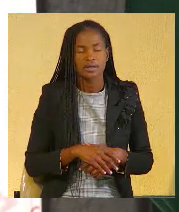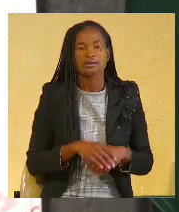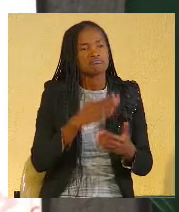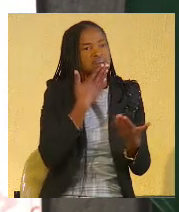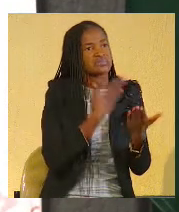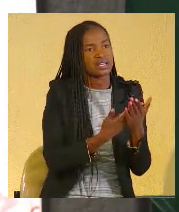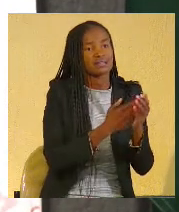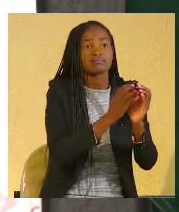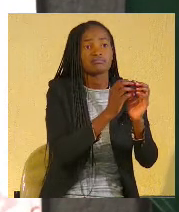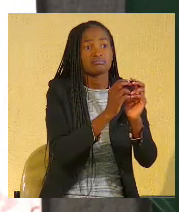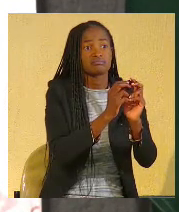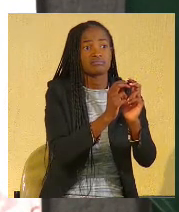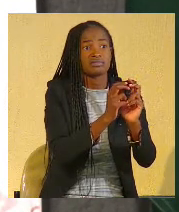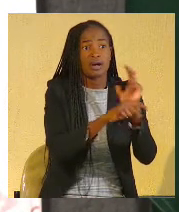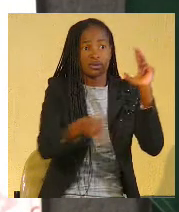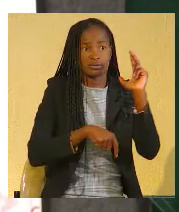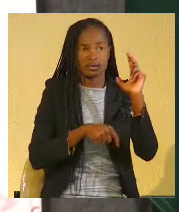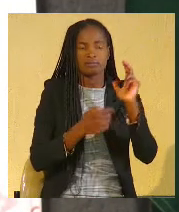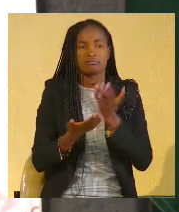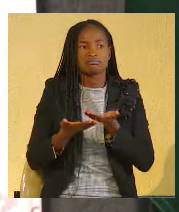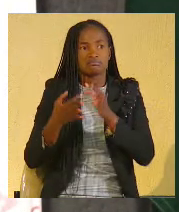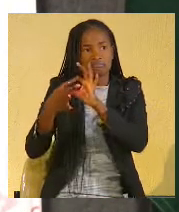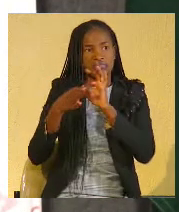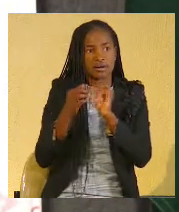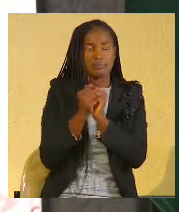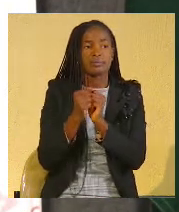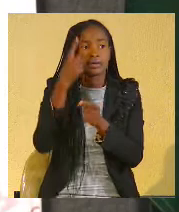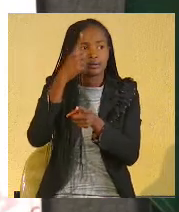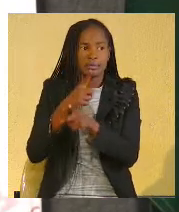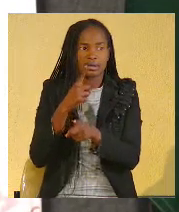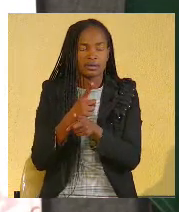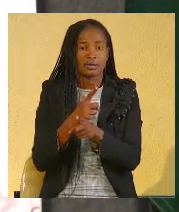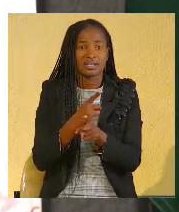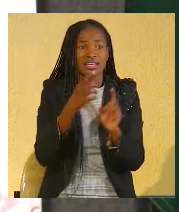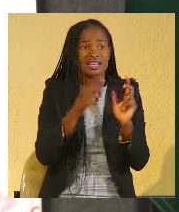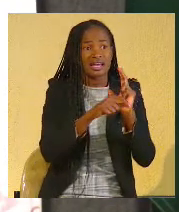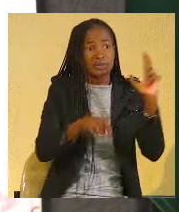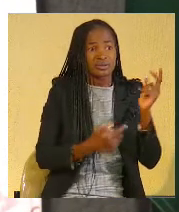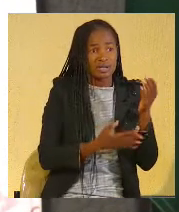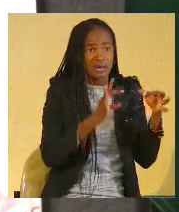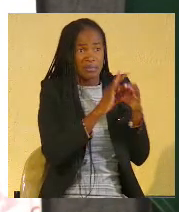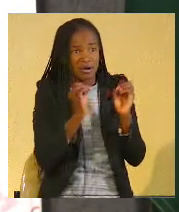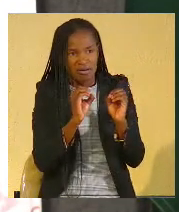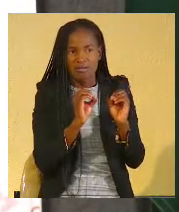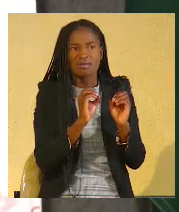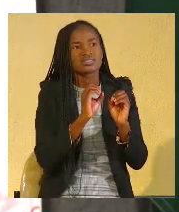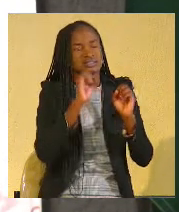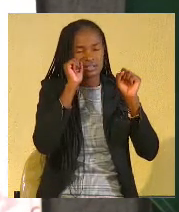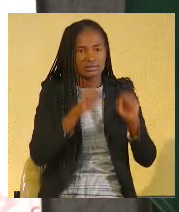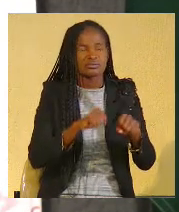public, which also enable us to achieve these results.